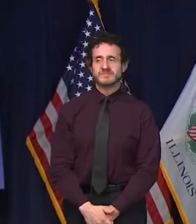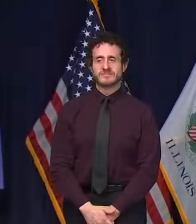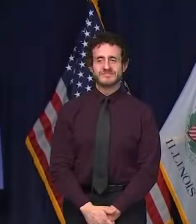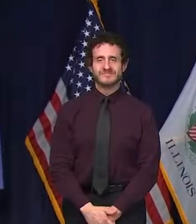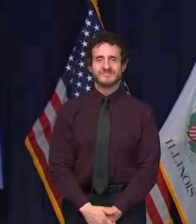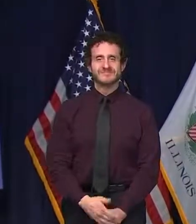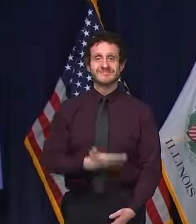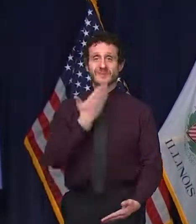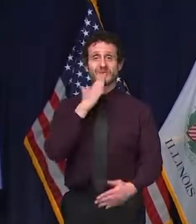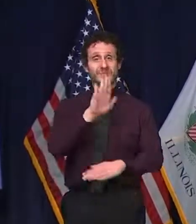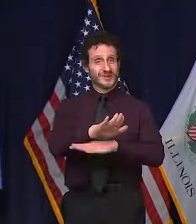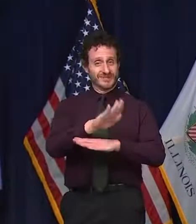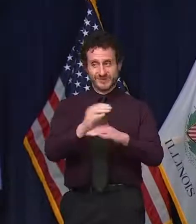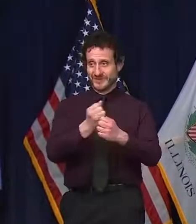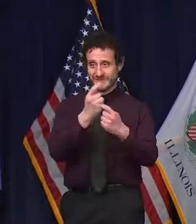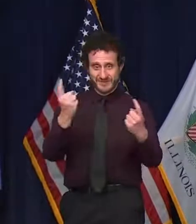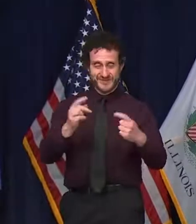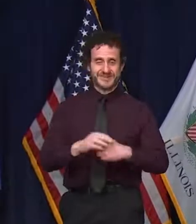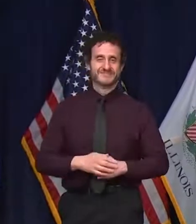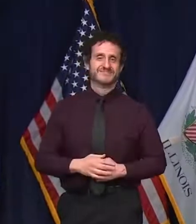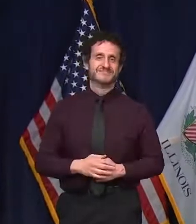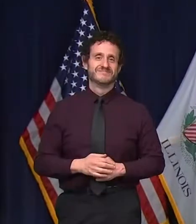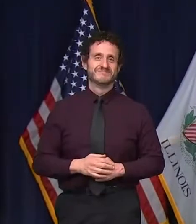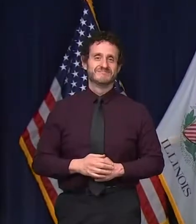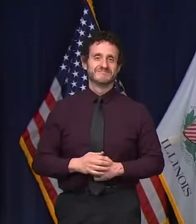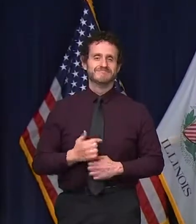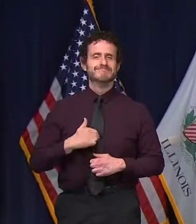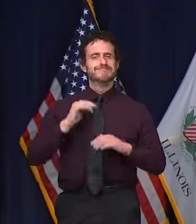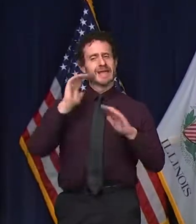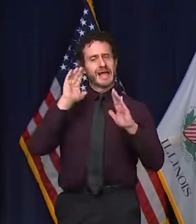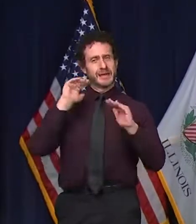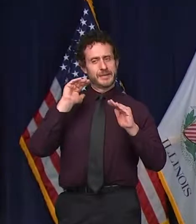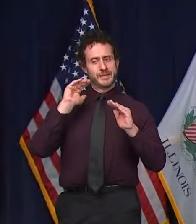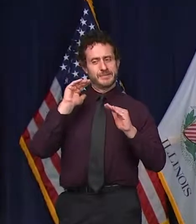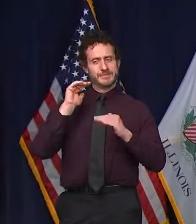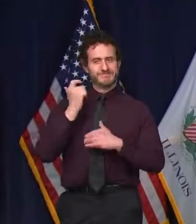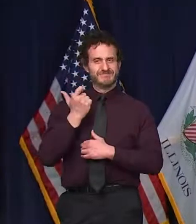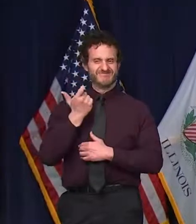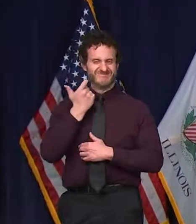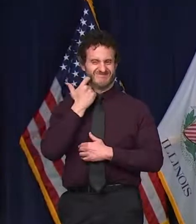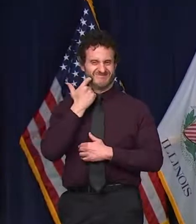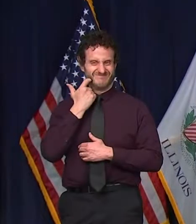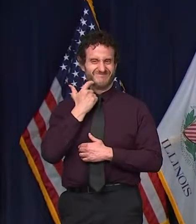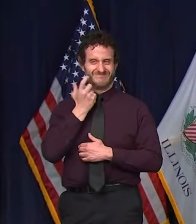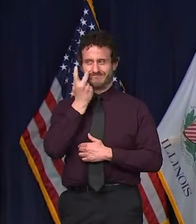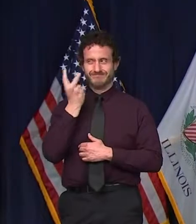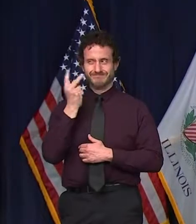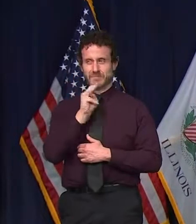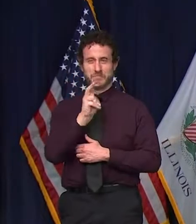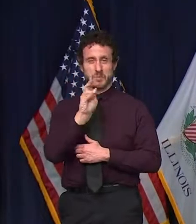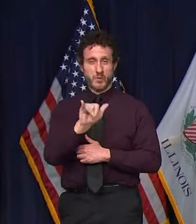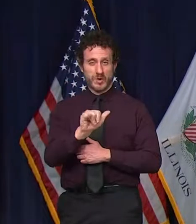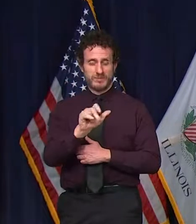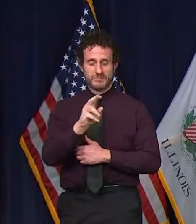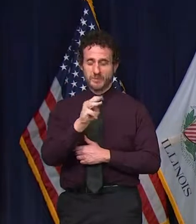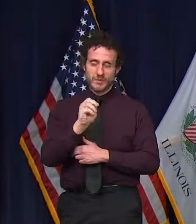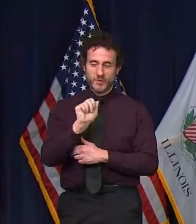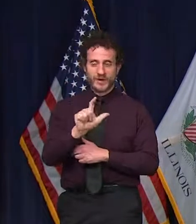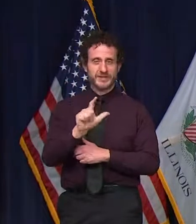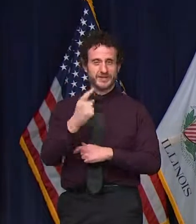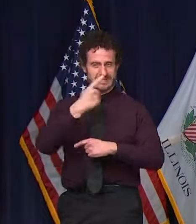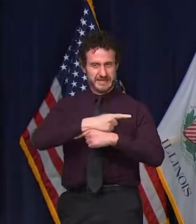Good afternoon, everyone, and hope people were able to celebrate the holiday that